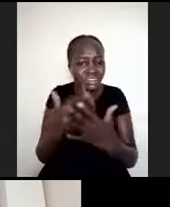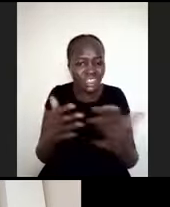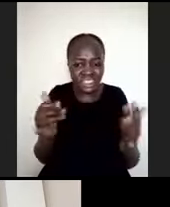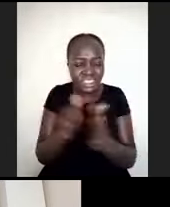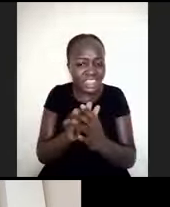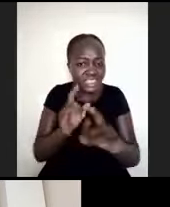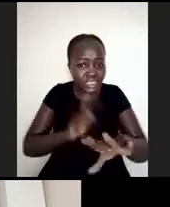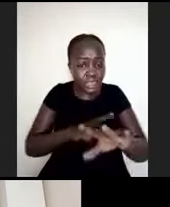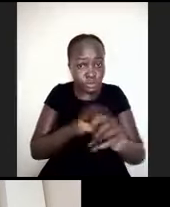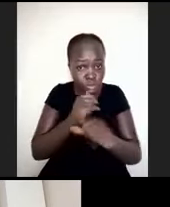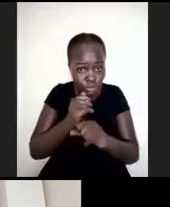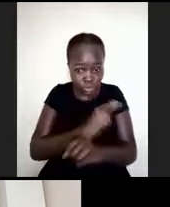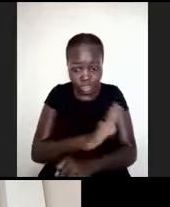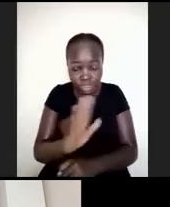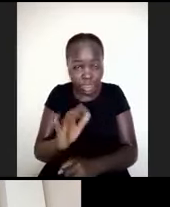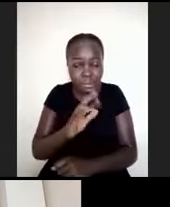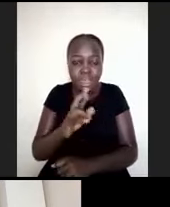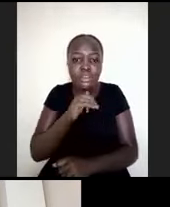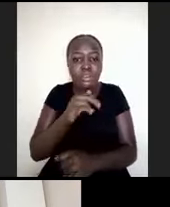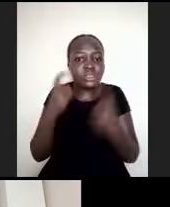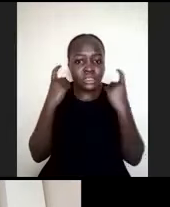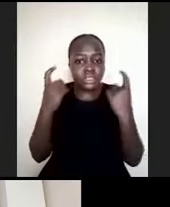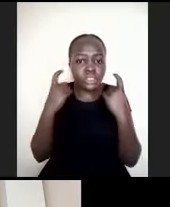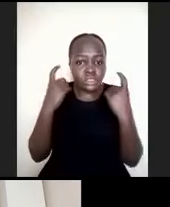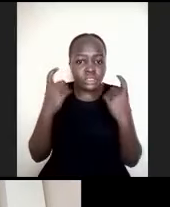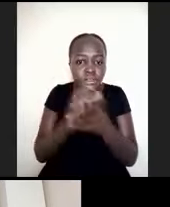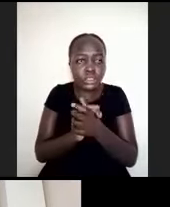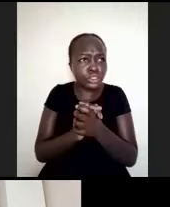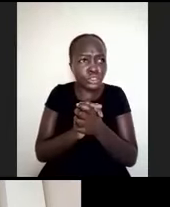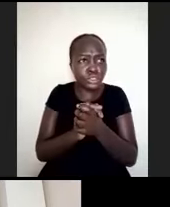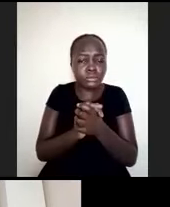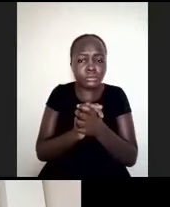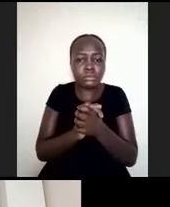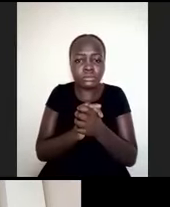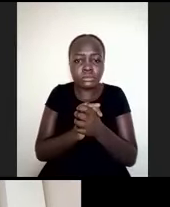do them, you know, they're not sinful, you know, you're not practicing